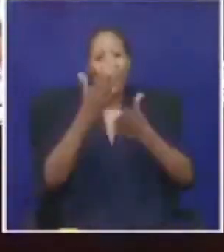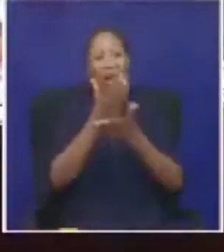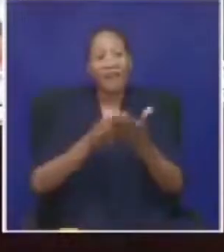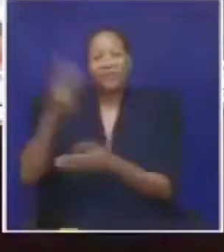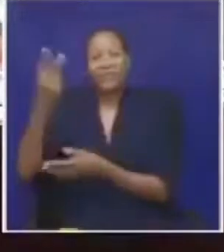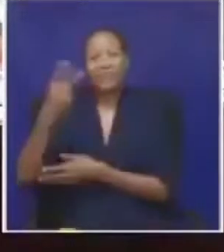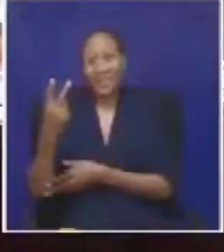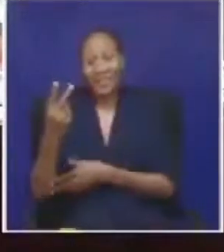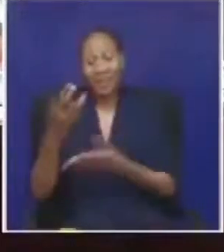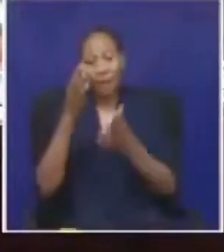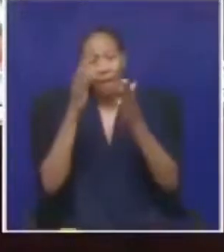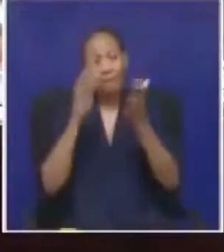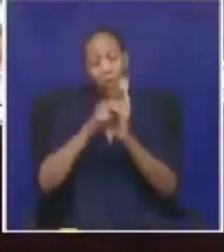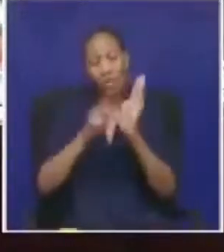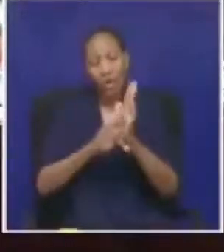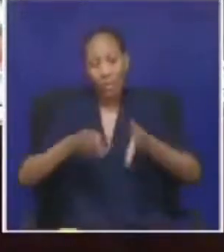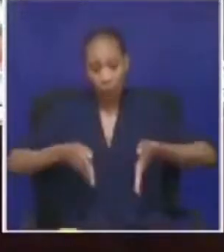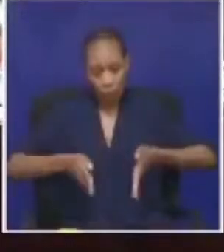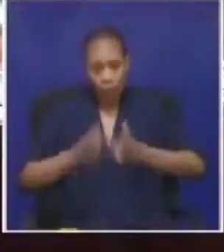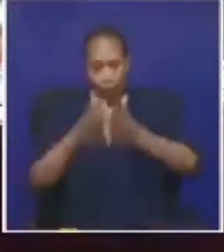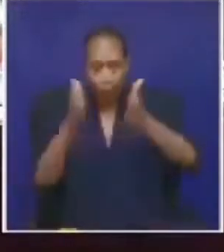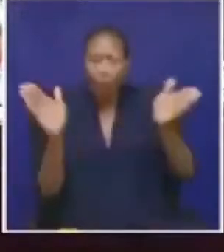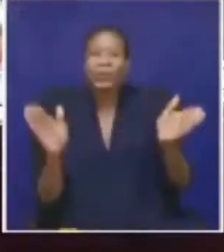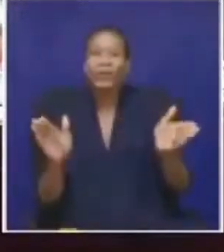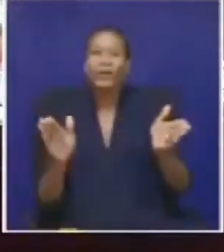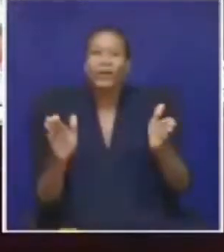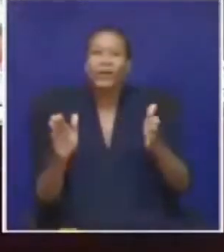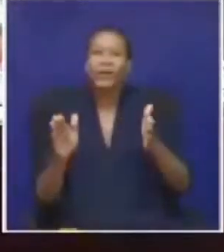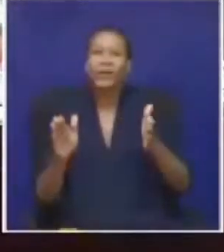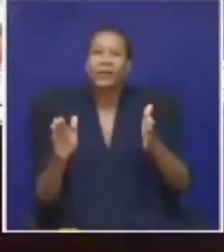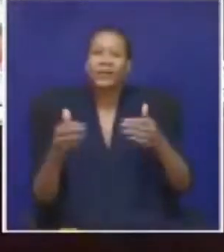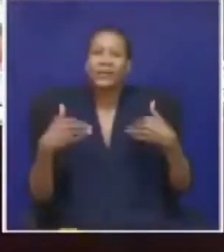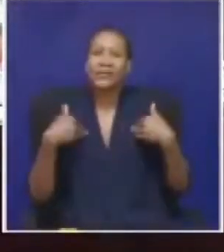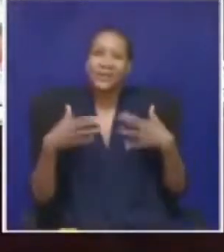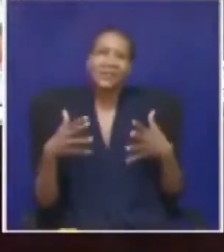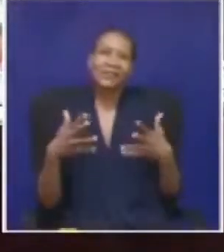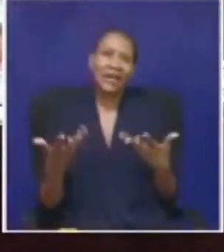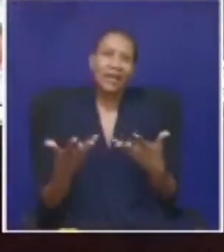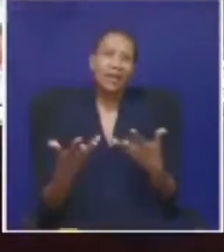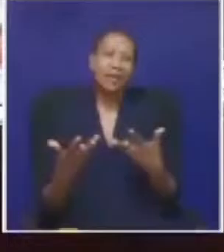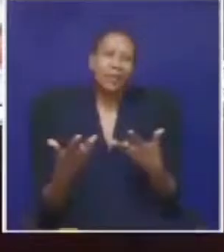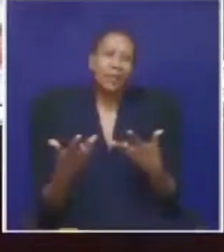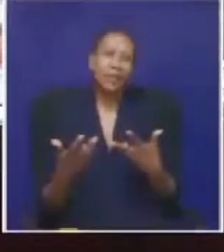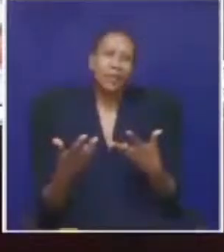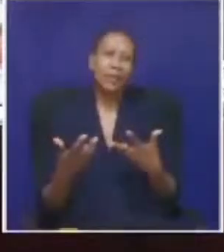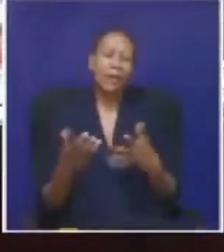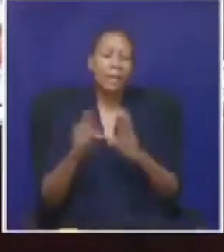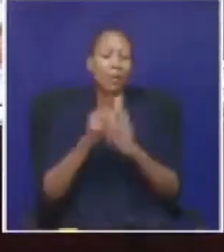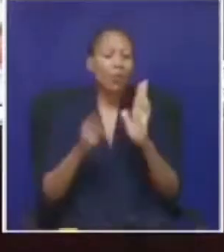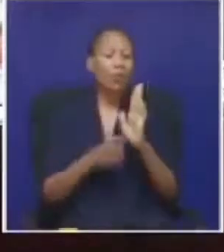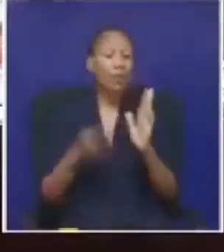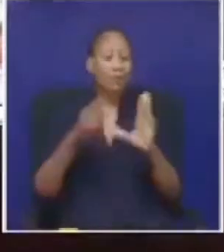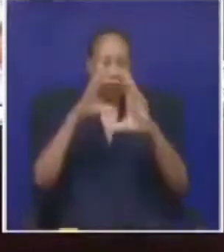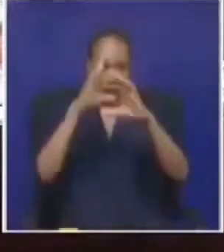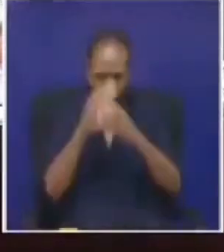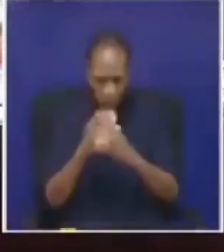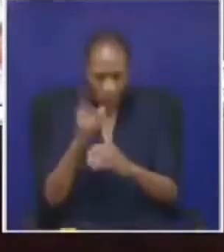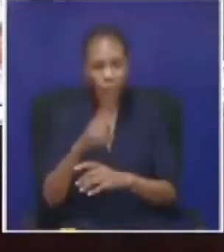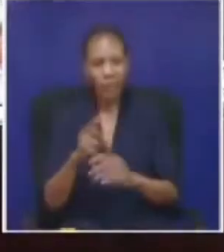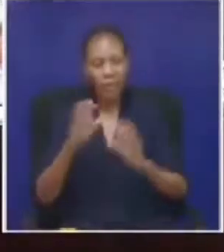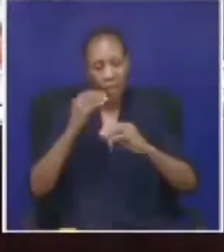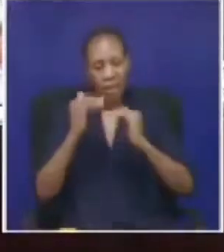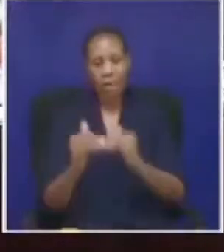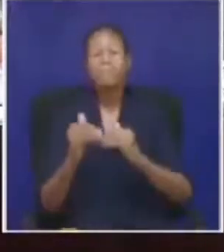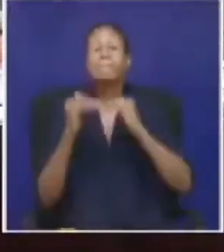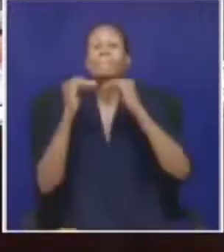of Operation Vulindlela, building on the first phase. Phase 2 of Operation Vulindlela is focusing on